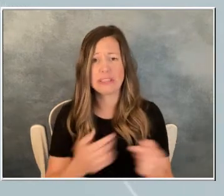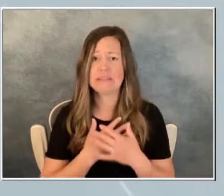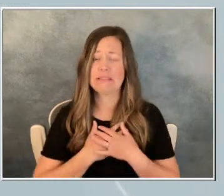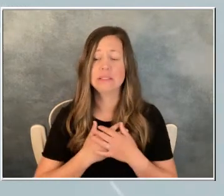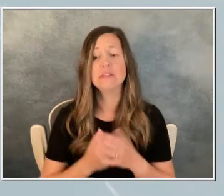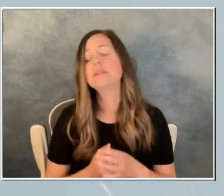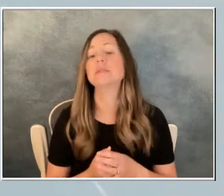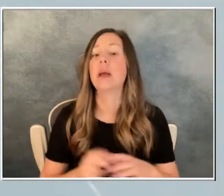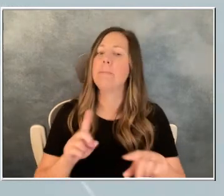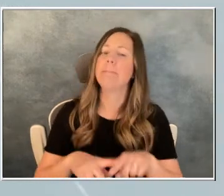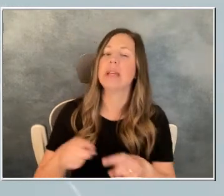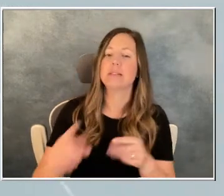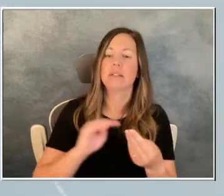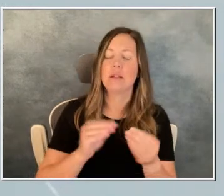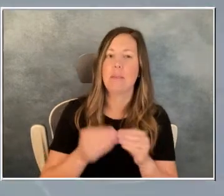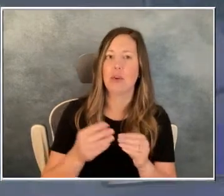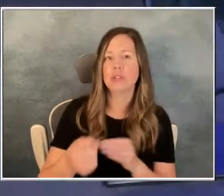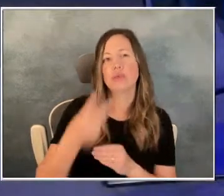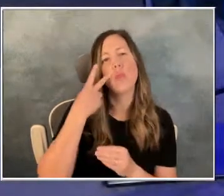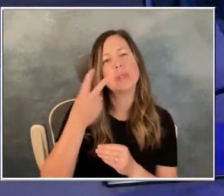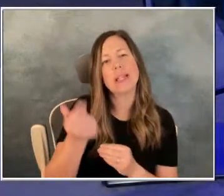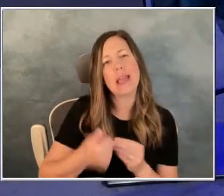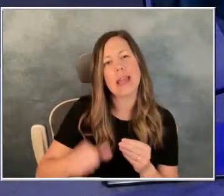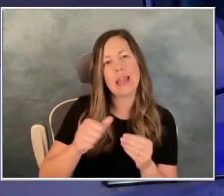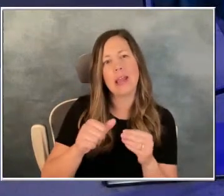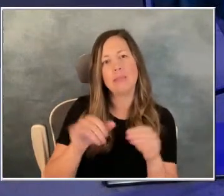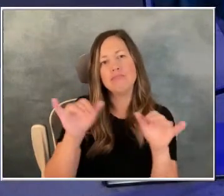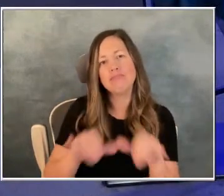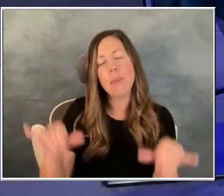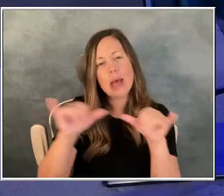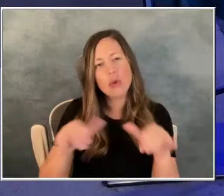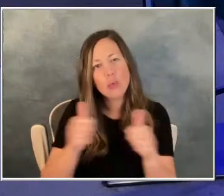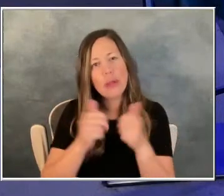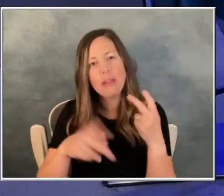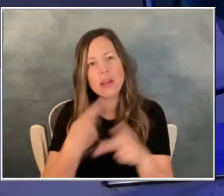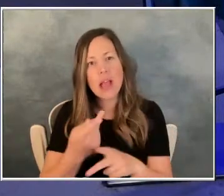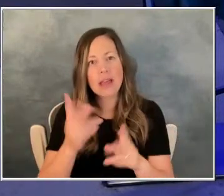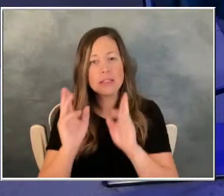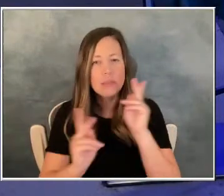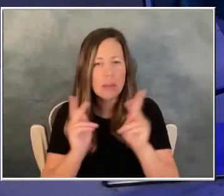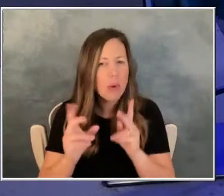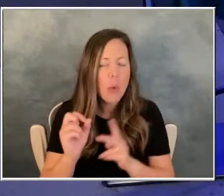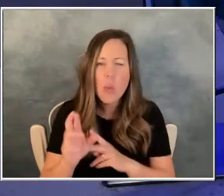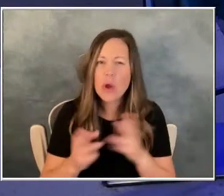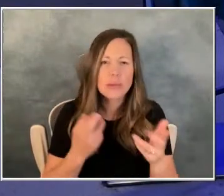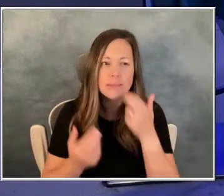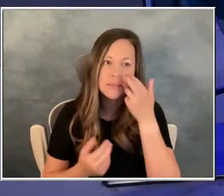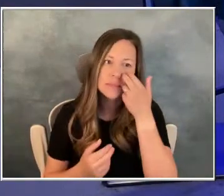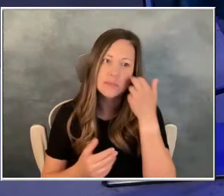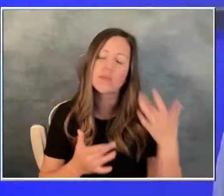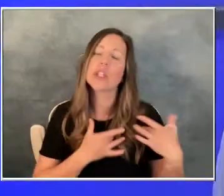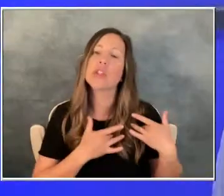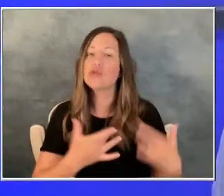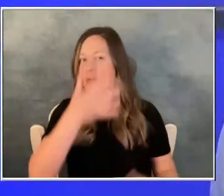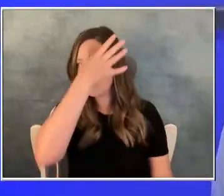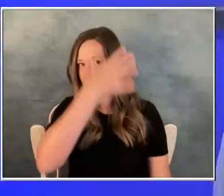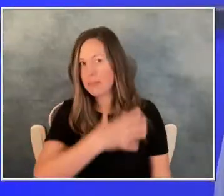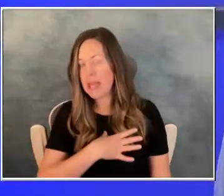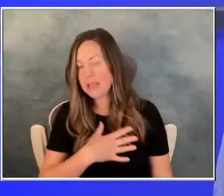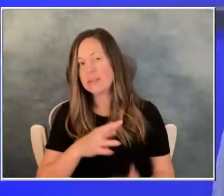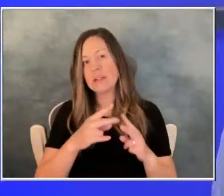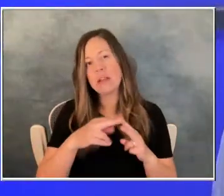do you see any patterns here with the kinds of people that you're treating? Generally men, either teenager